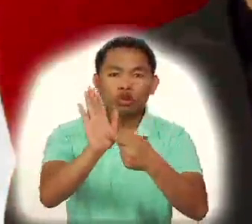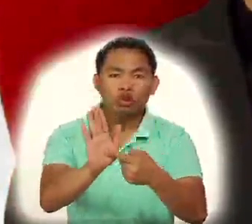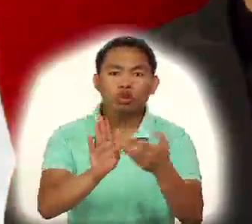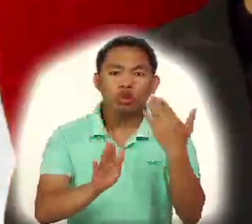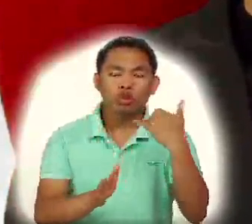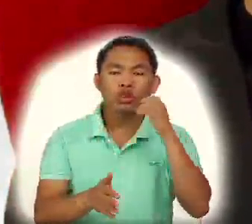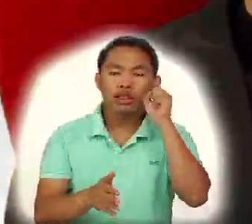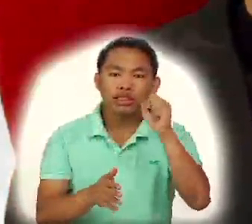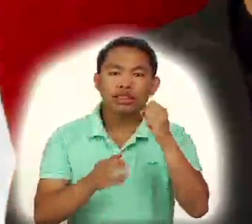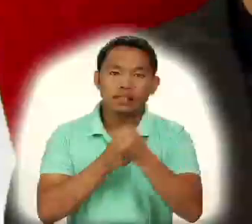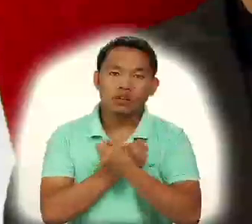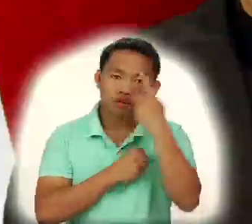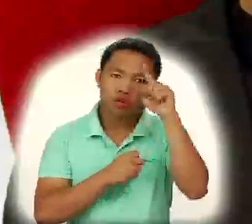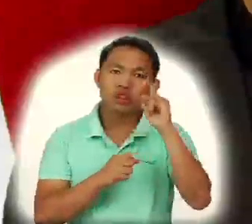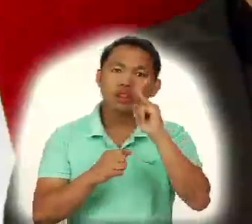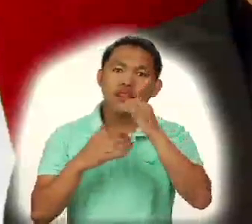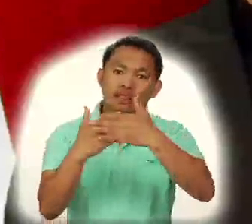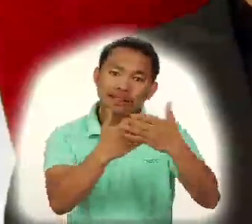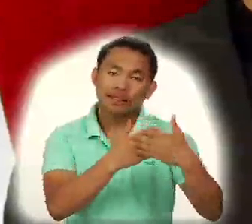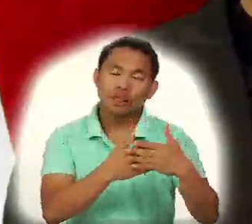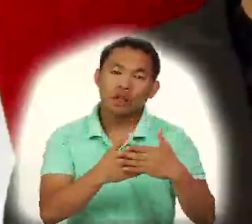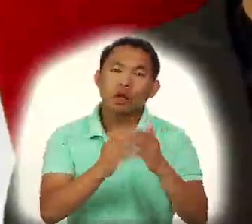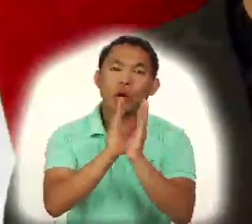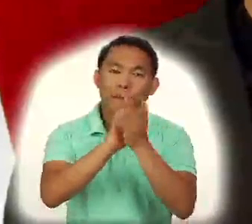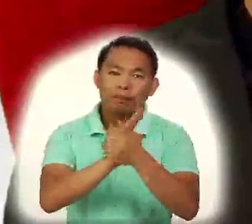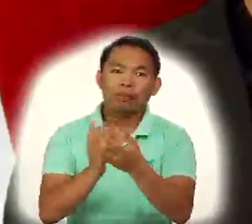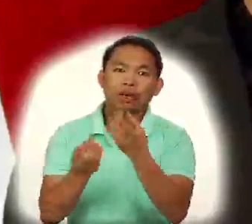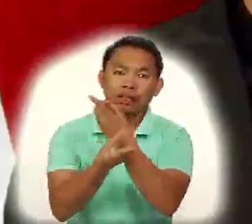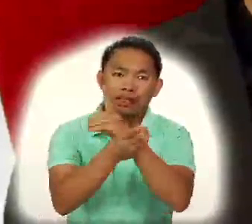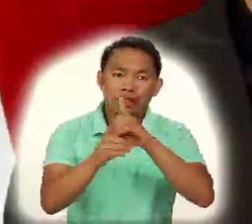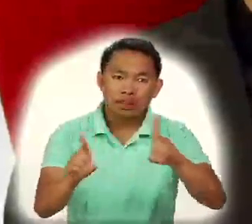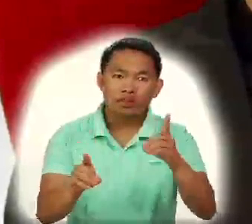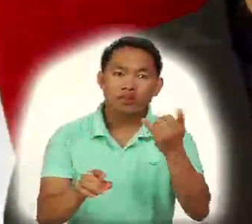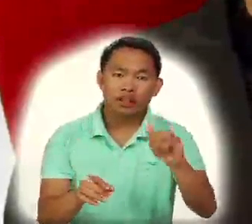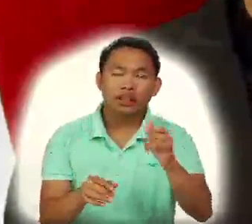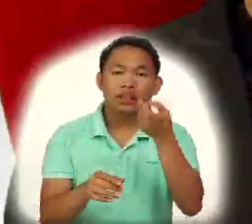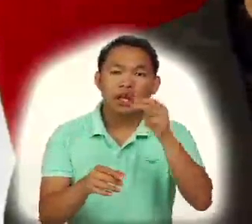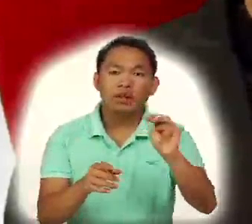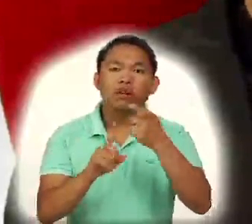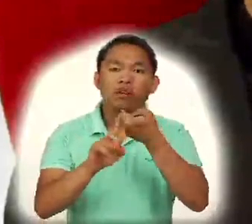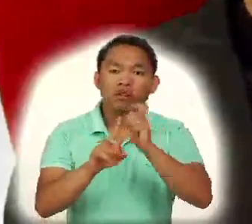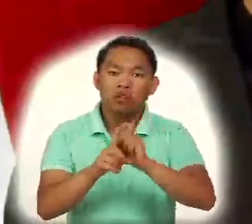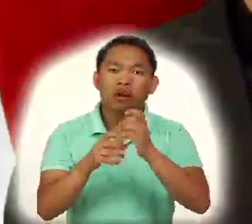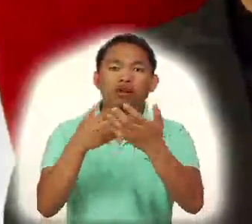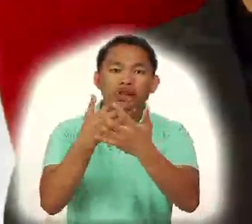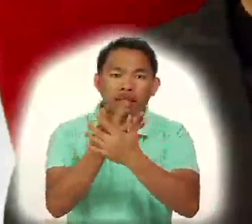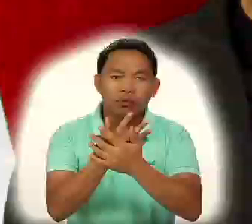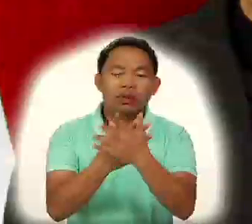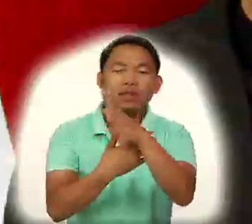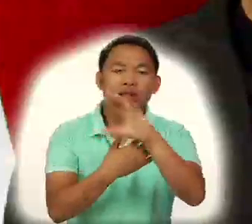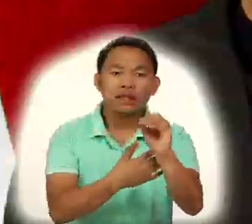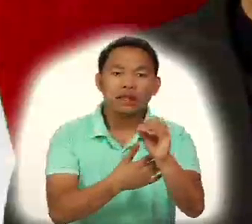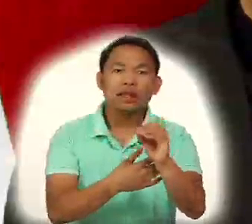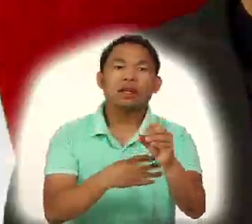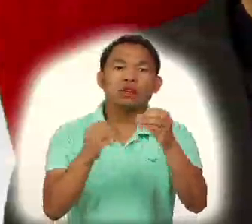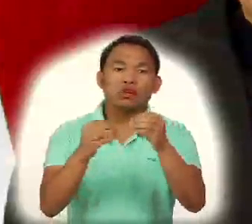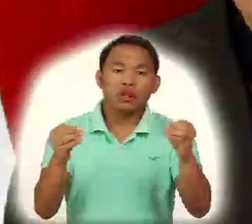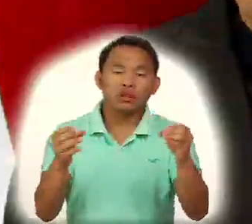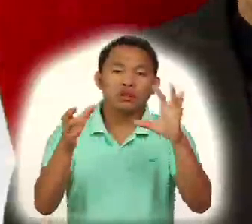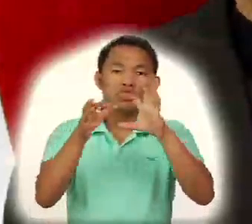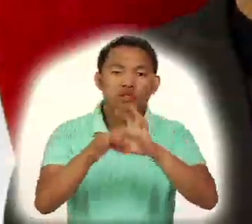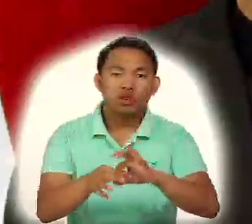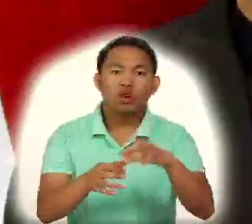his love for Israel by delivering them from the slavery and oppression